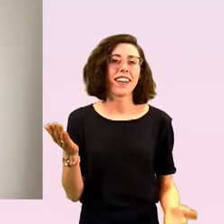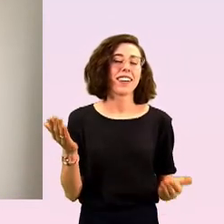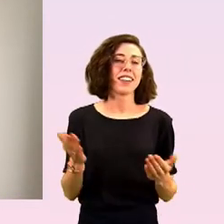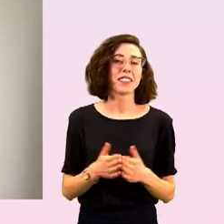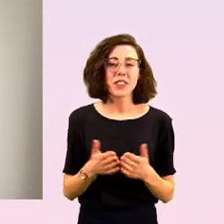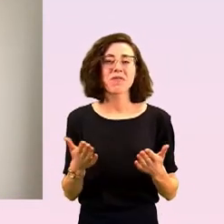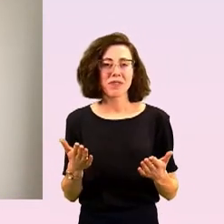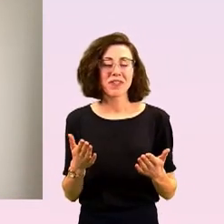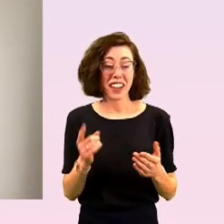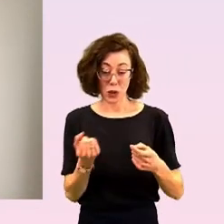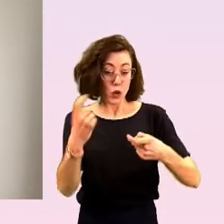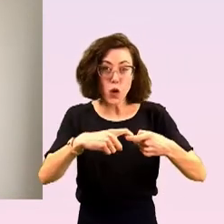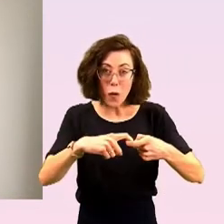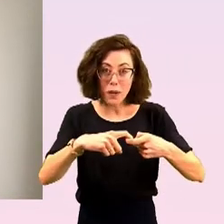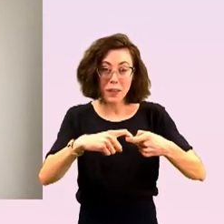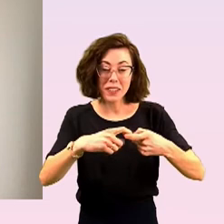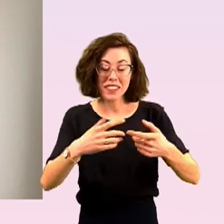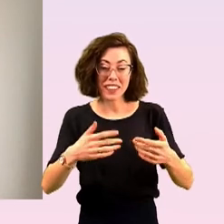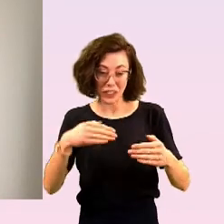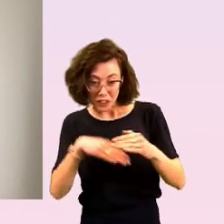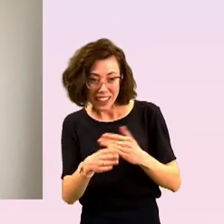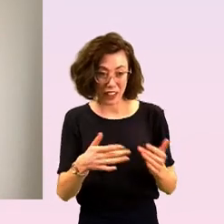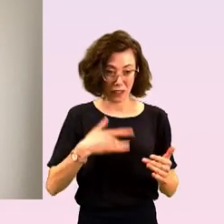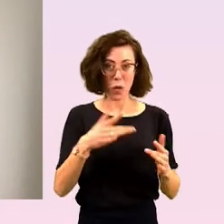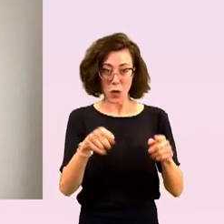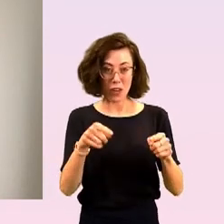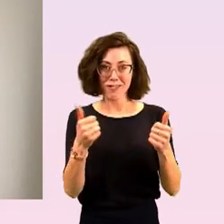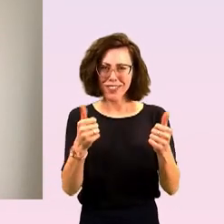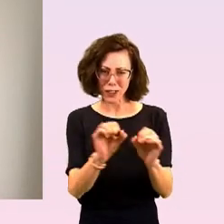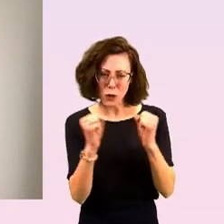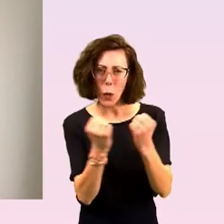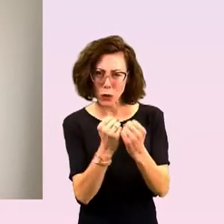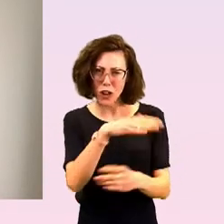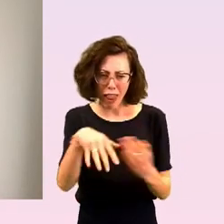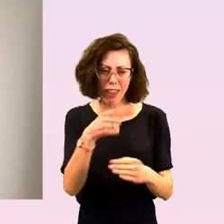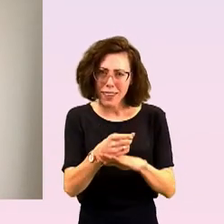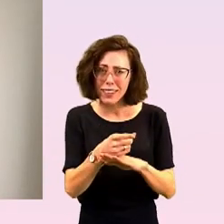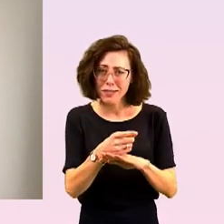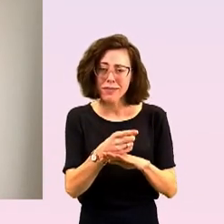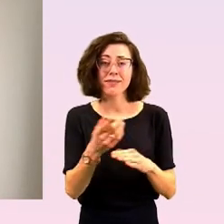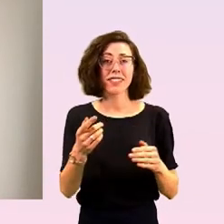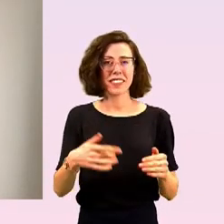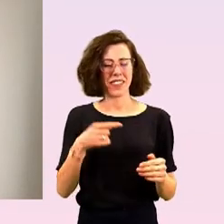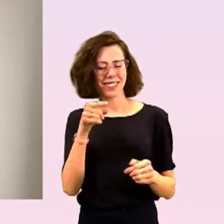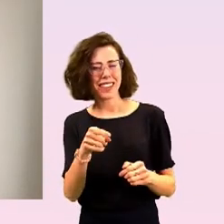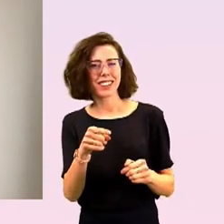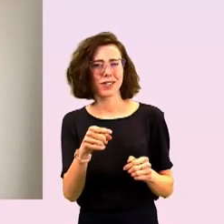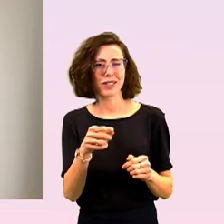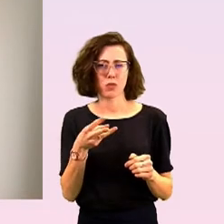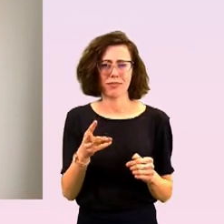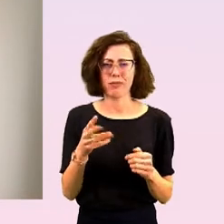you know, and you join up and you have that social side. I think that will always be the